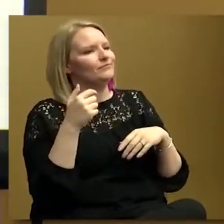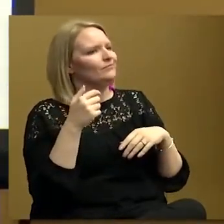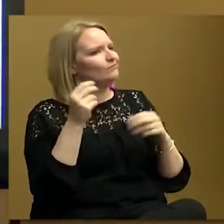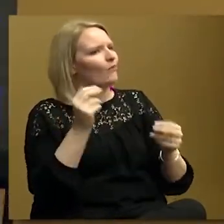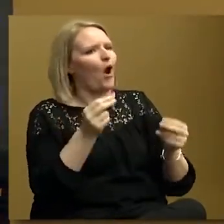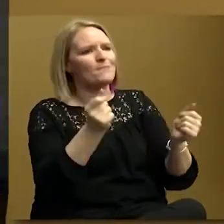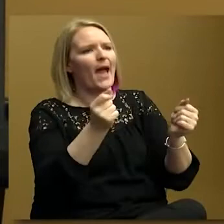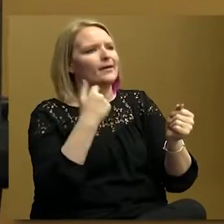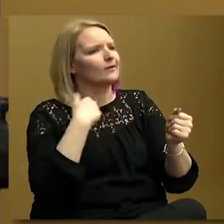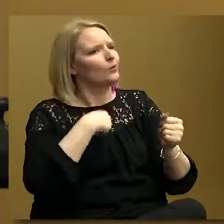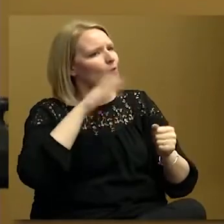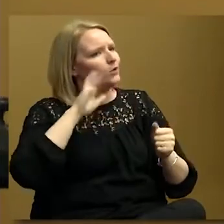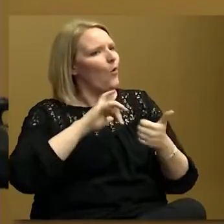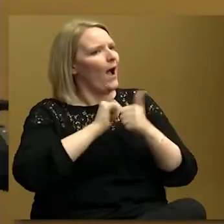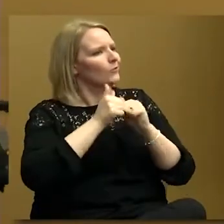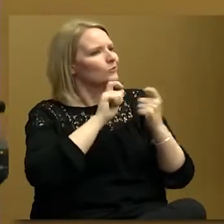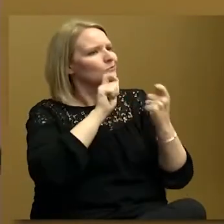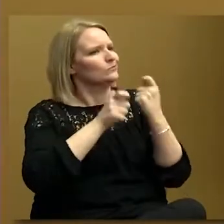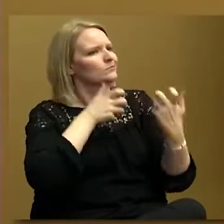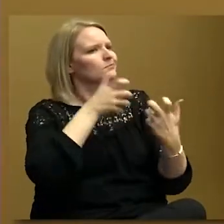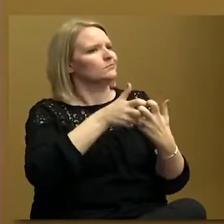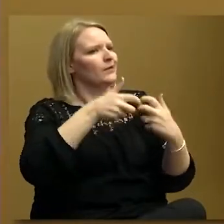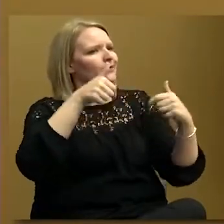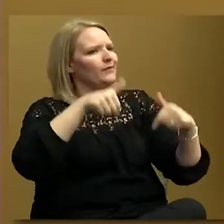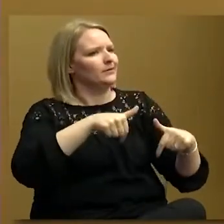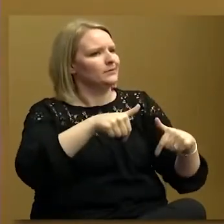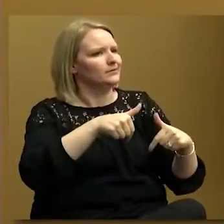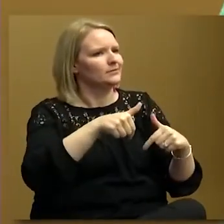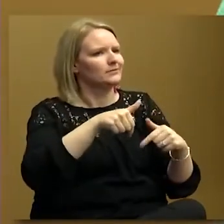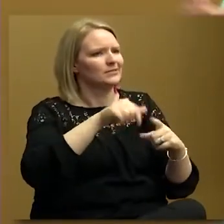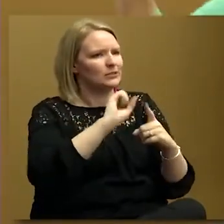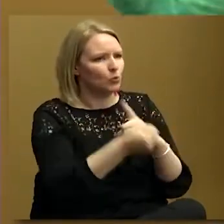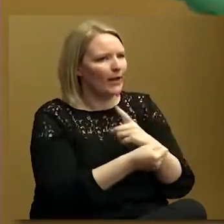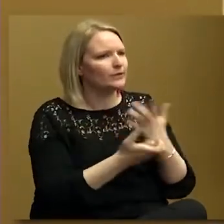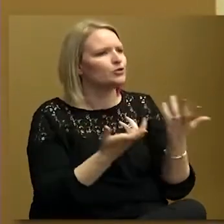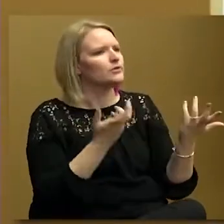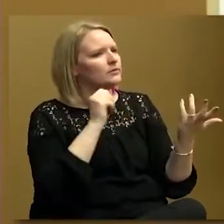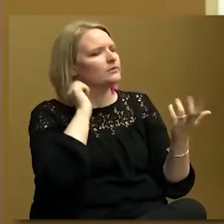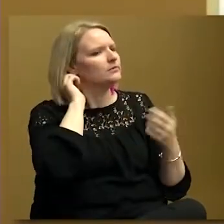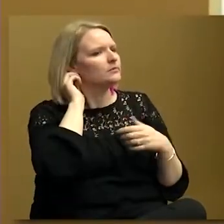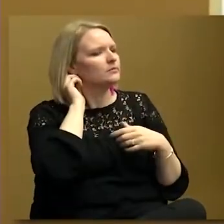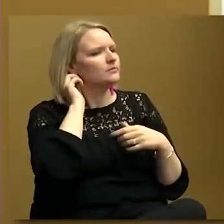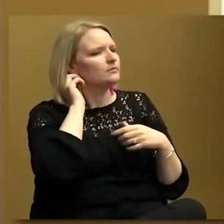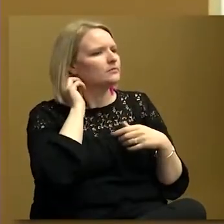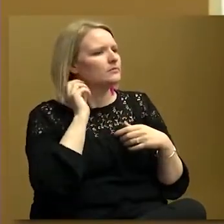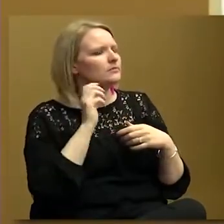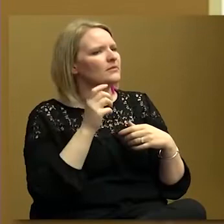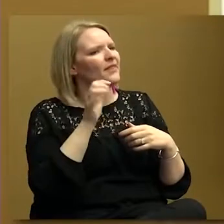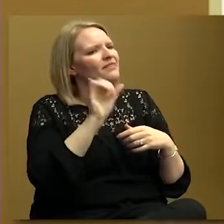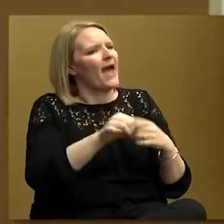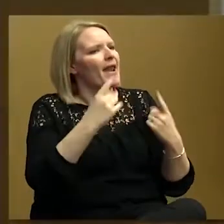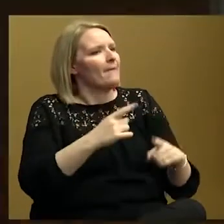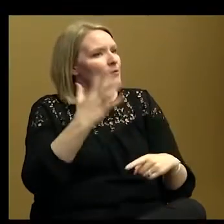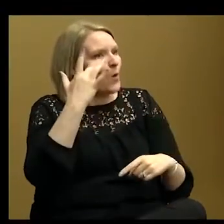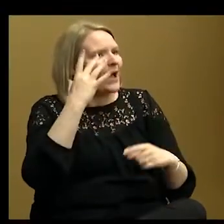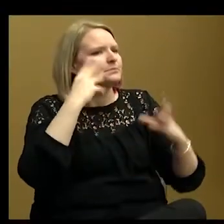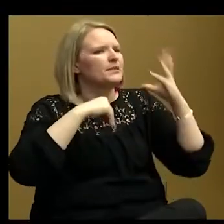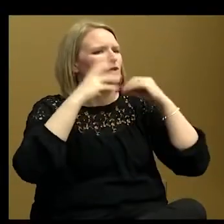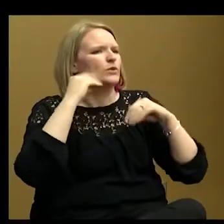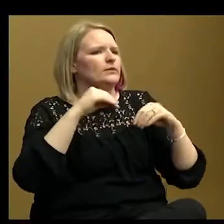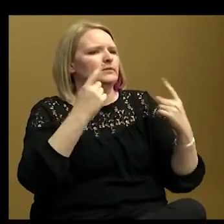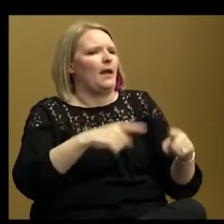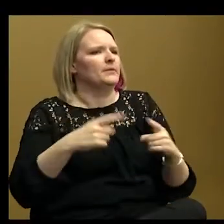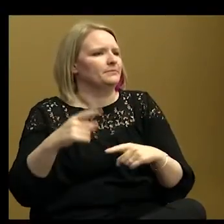know how to adjust our personalities, our things as we walk in, and we've done that through incidental learning. Then there's